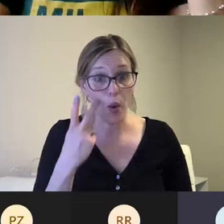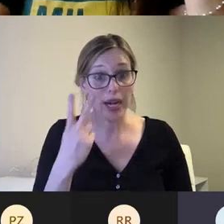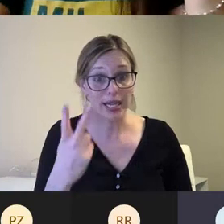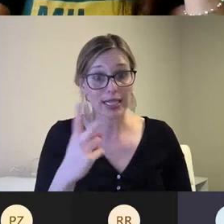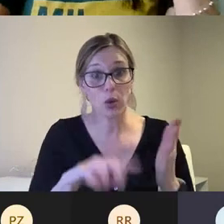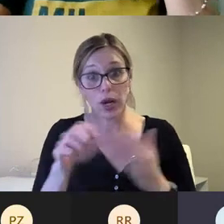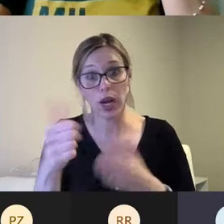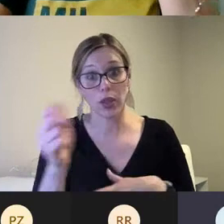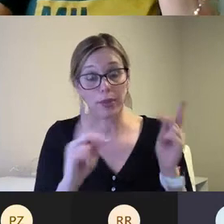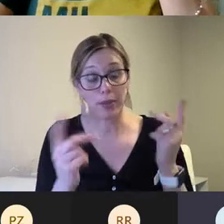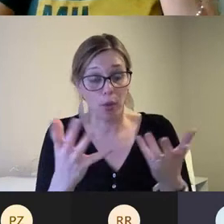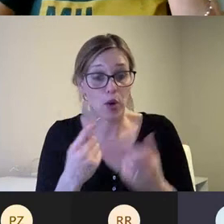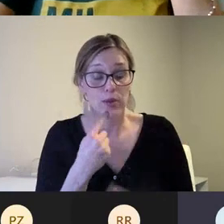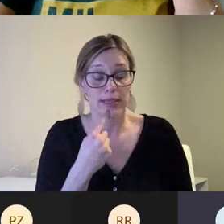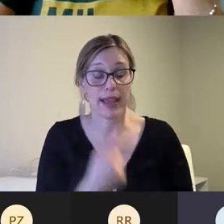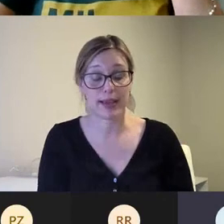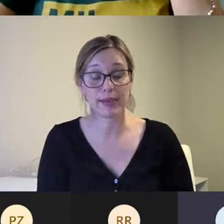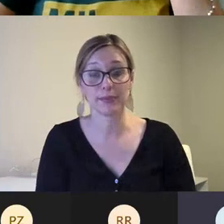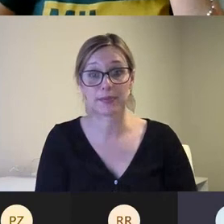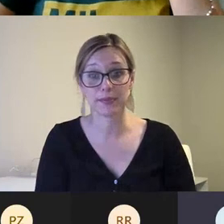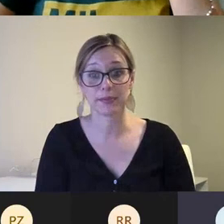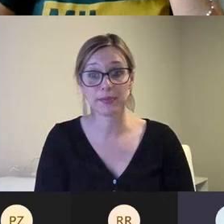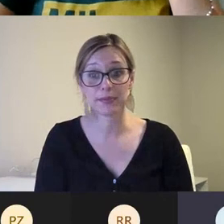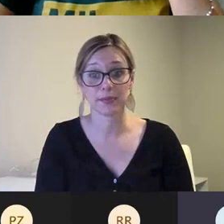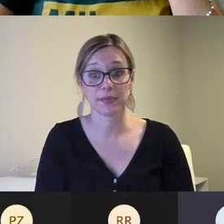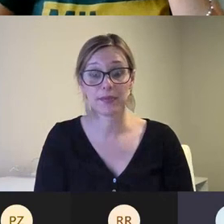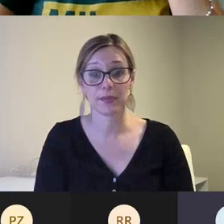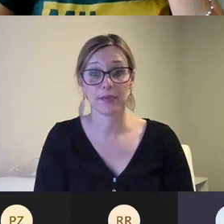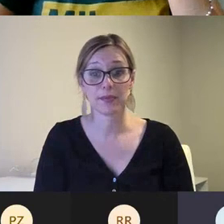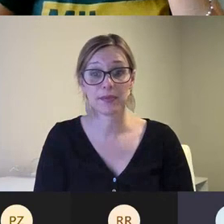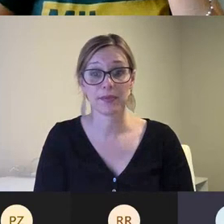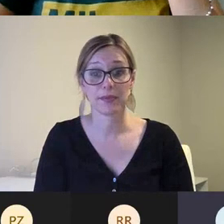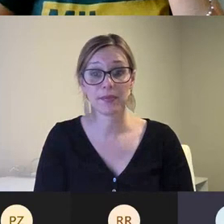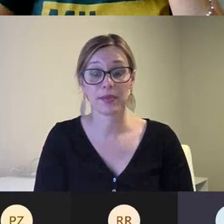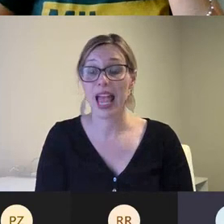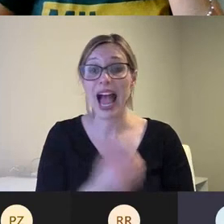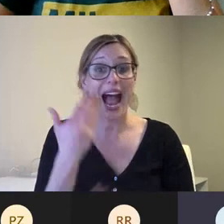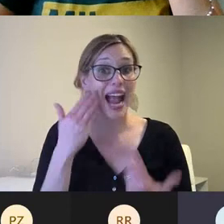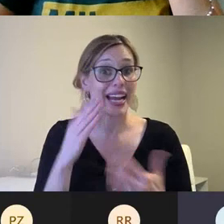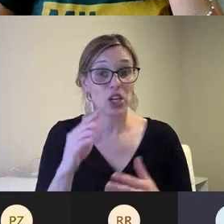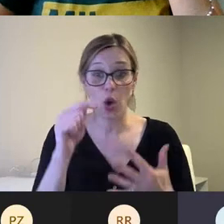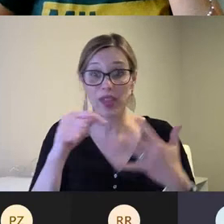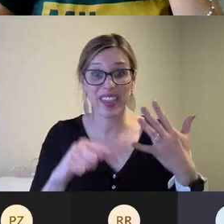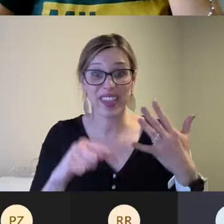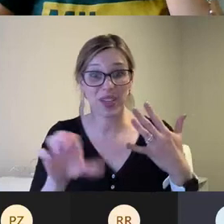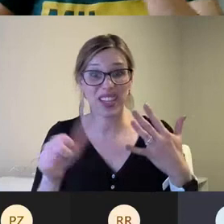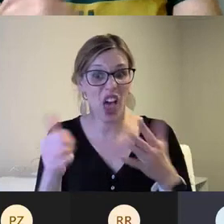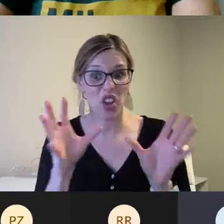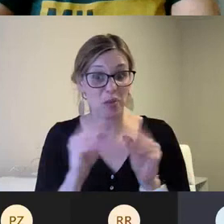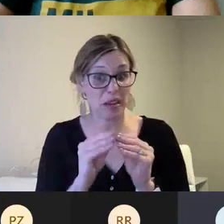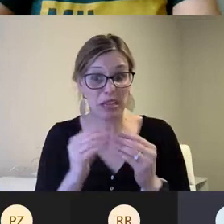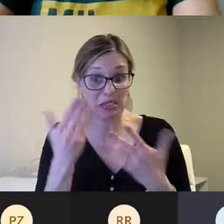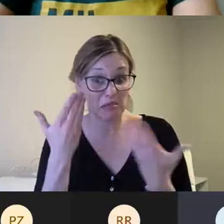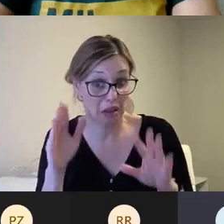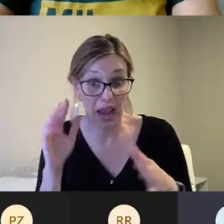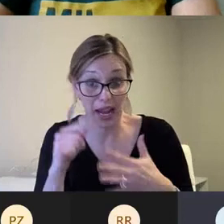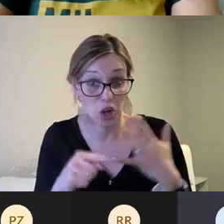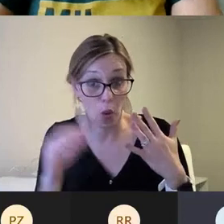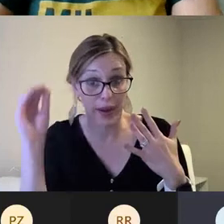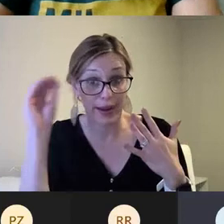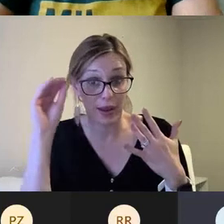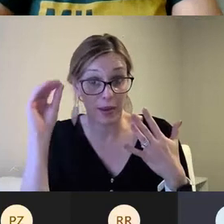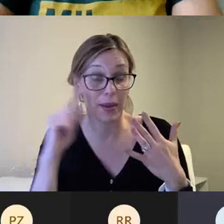to say about it, because I didn't know that there's these other meetings. And I look forward